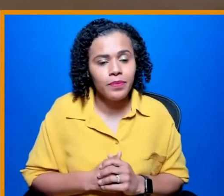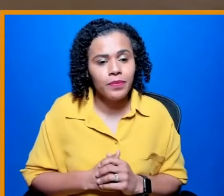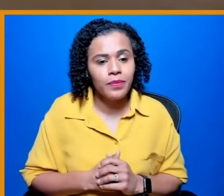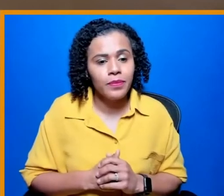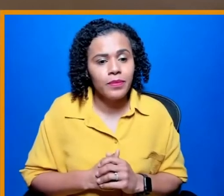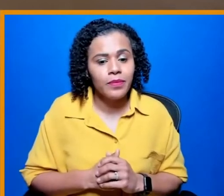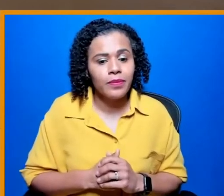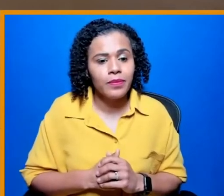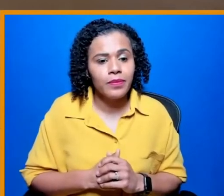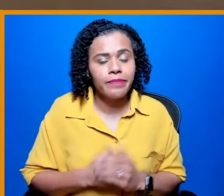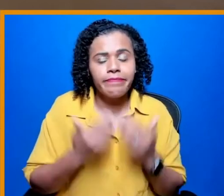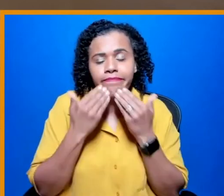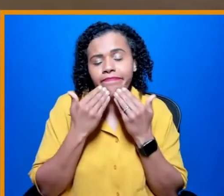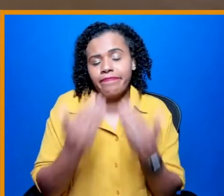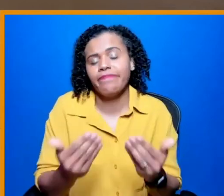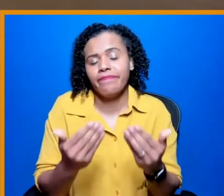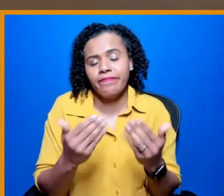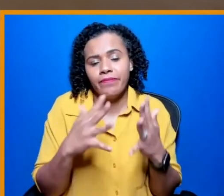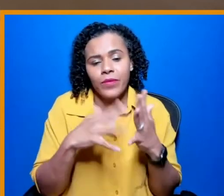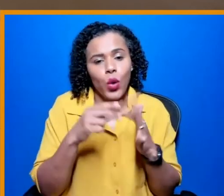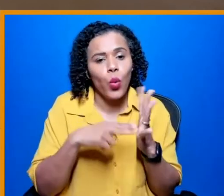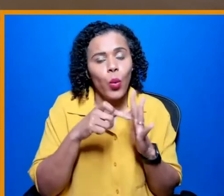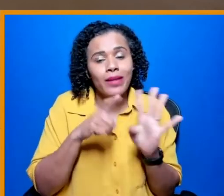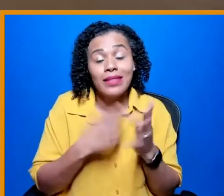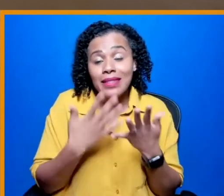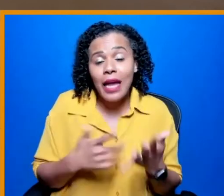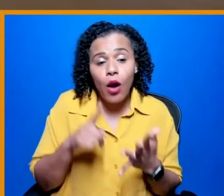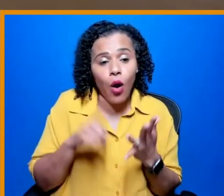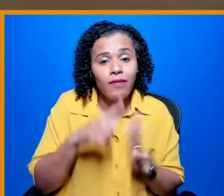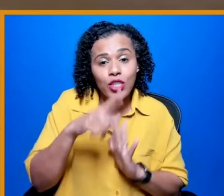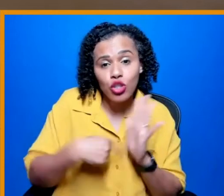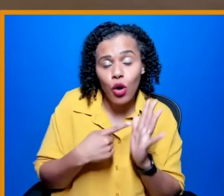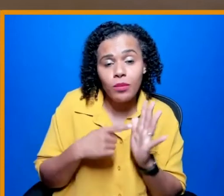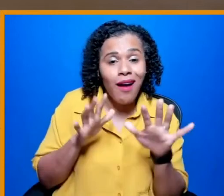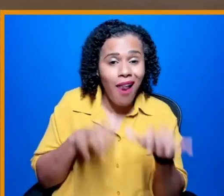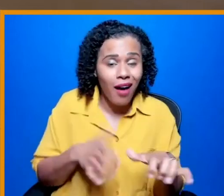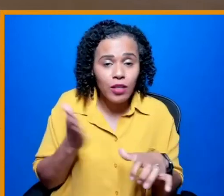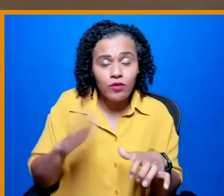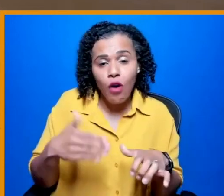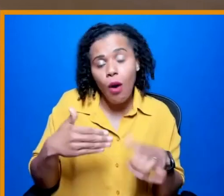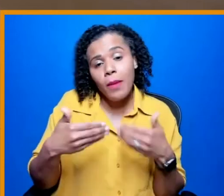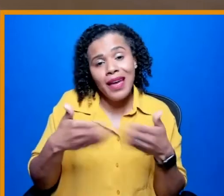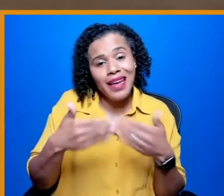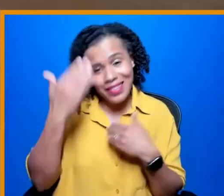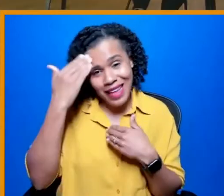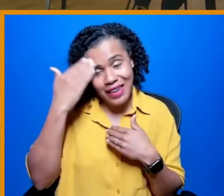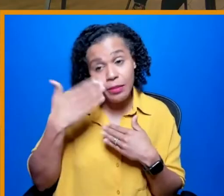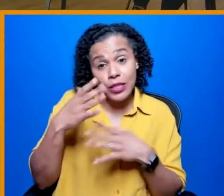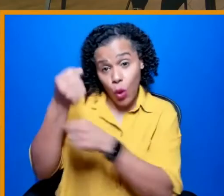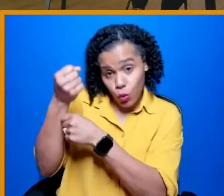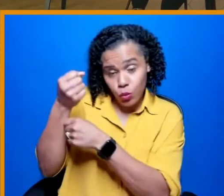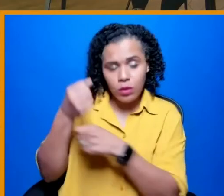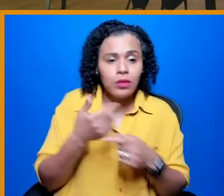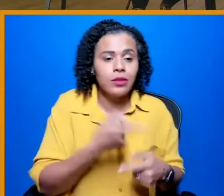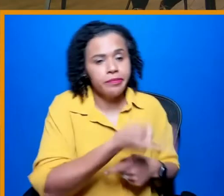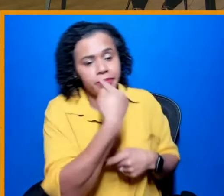Thank you very much, Wendy. Can I ask Oliver Jones-Lyons from Gateshead to stand by? And I now call Alistair